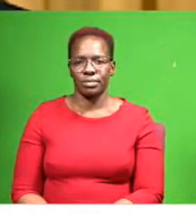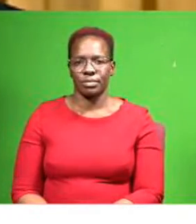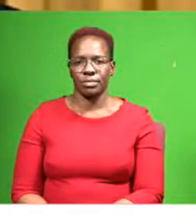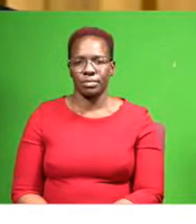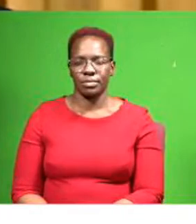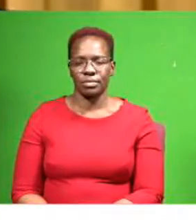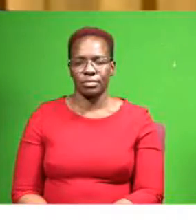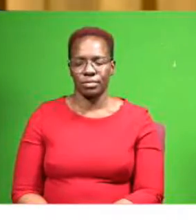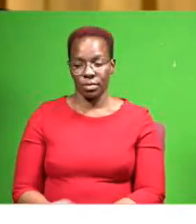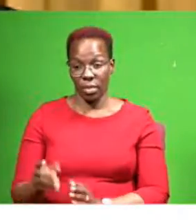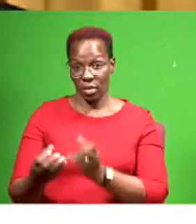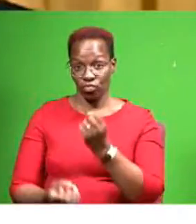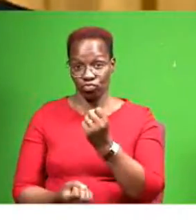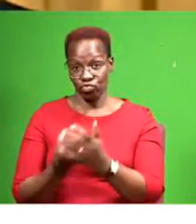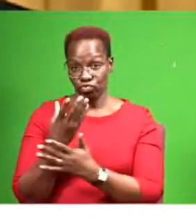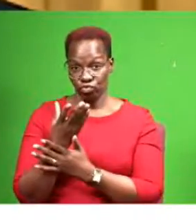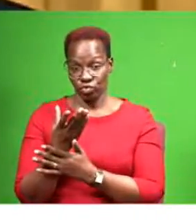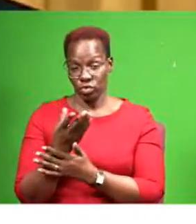The formation of the BBI